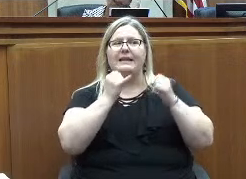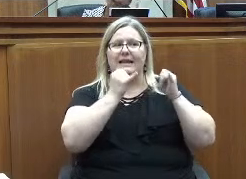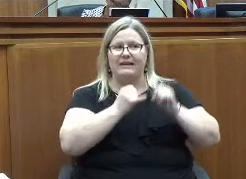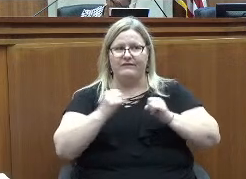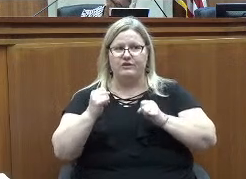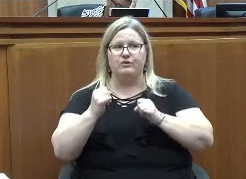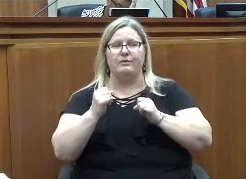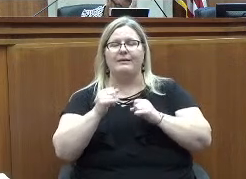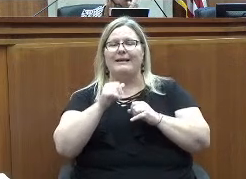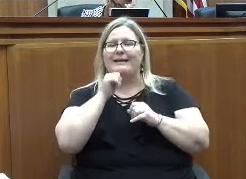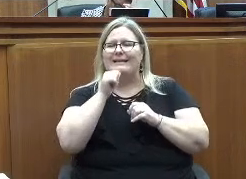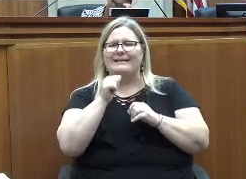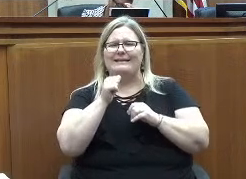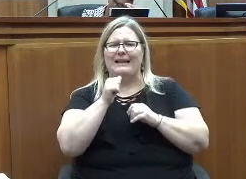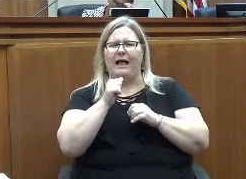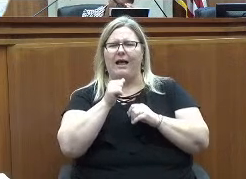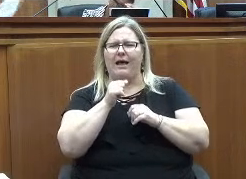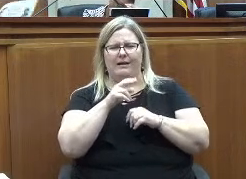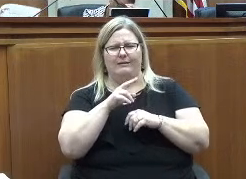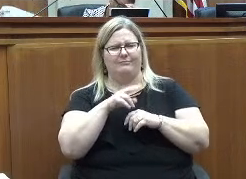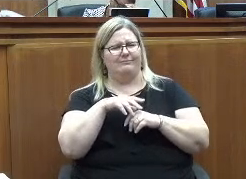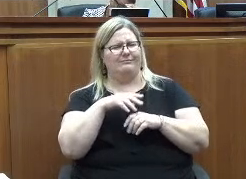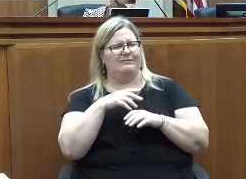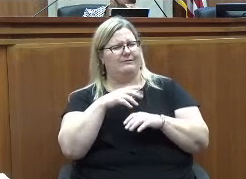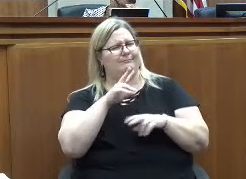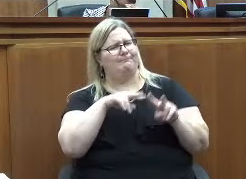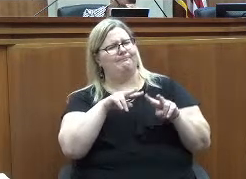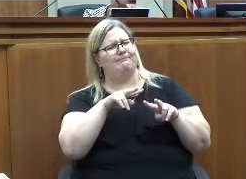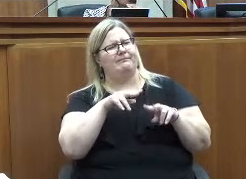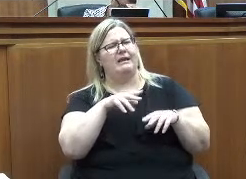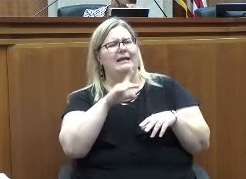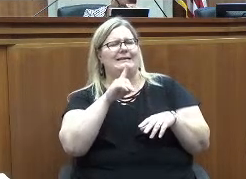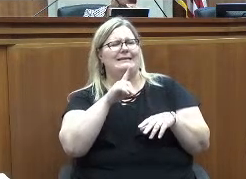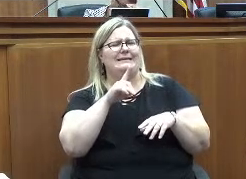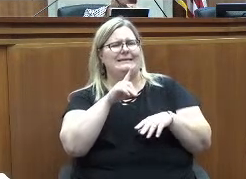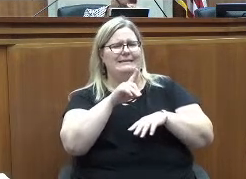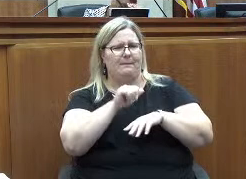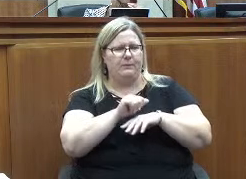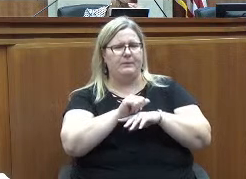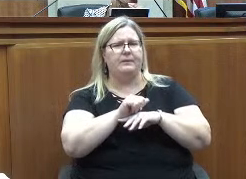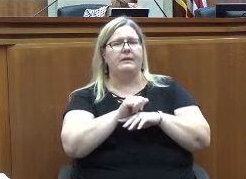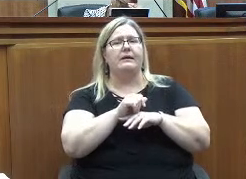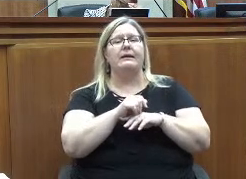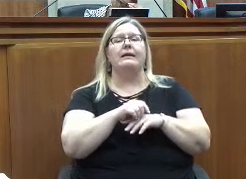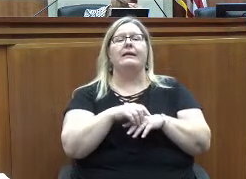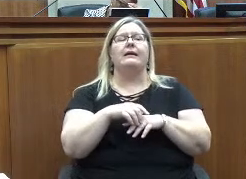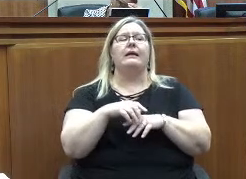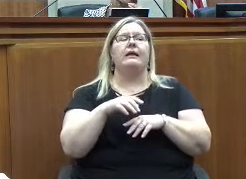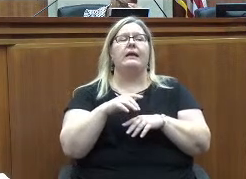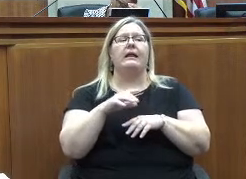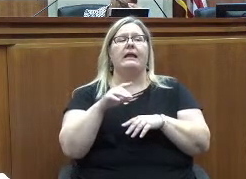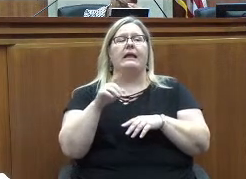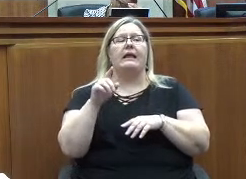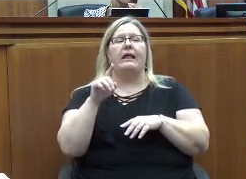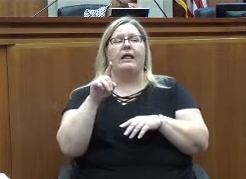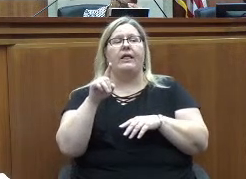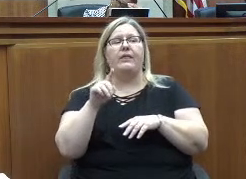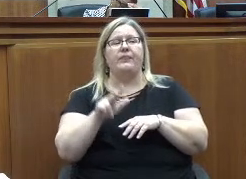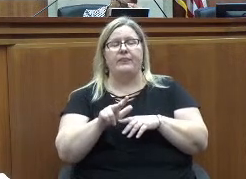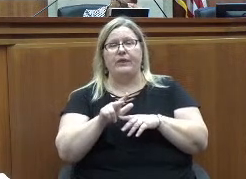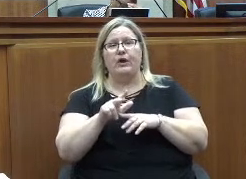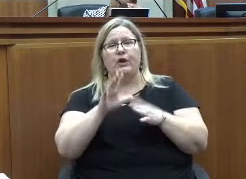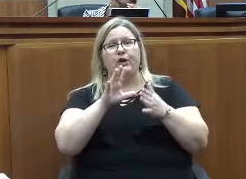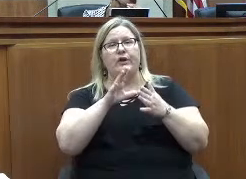rather than be viewed as disabled. ACE serves all students on the autism spectrum because learning knows no